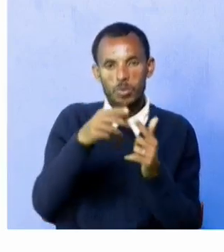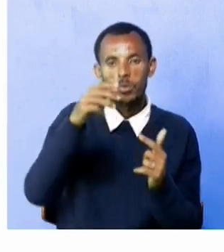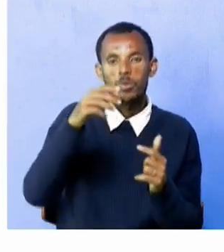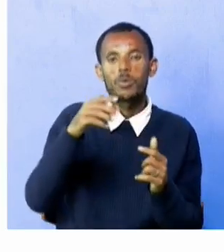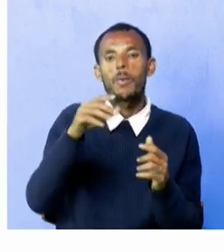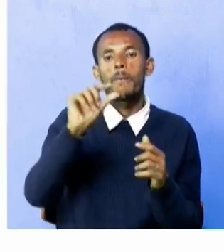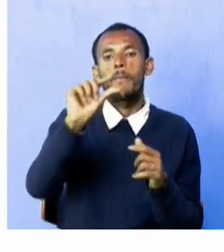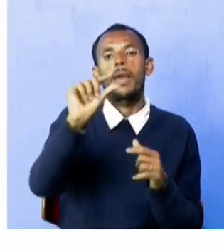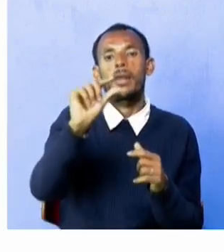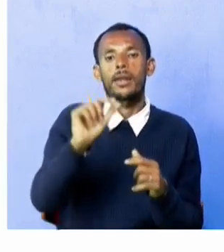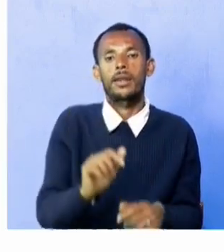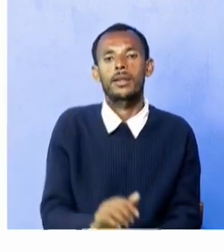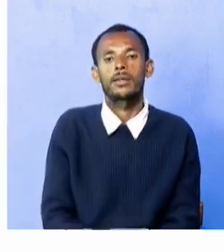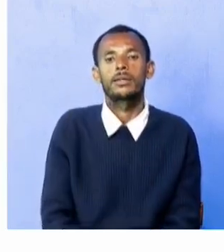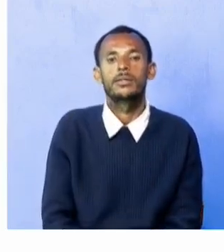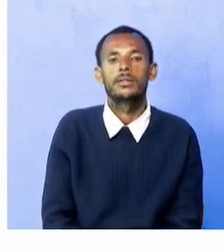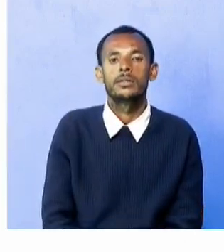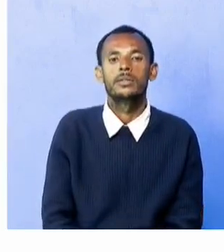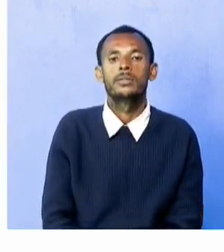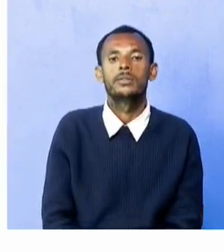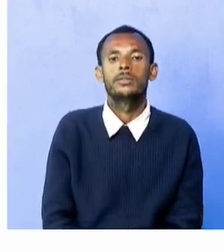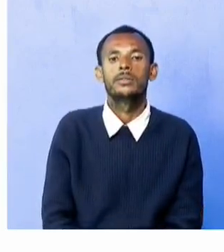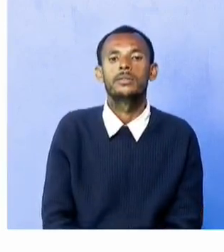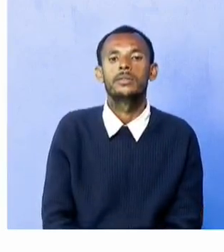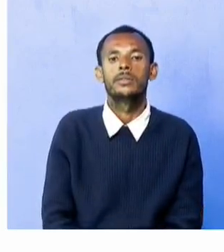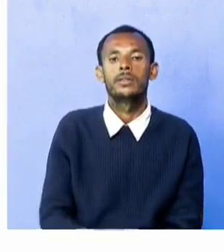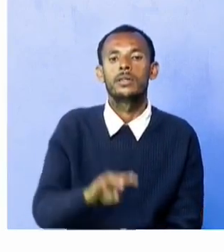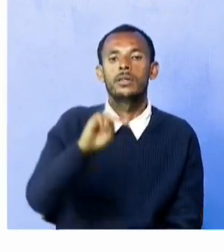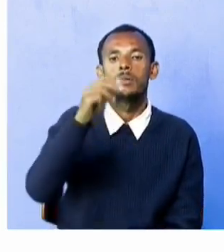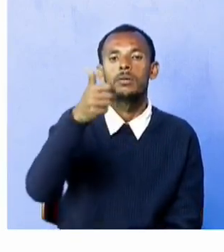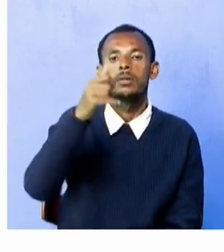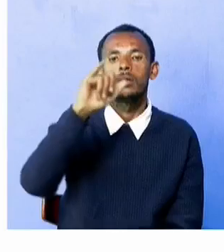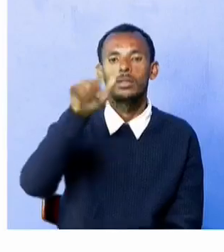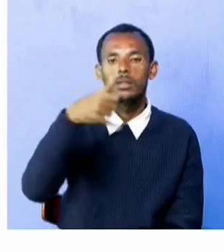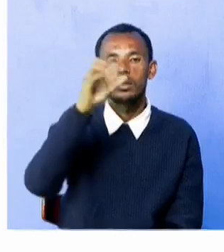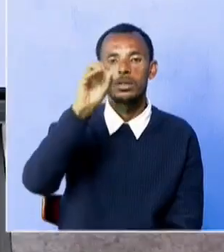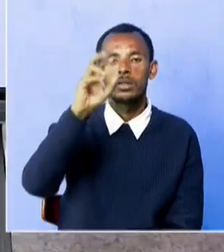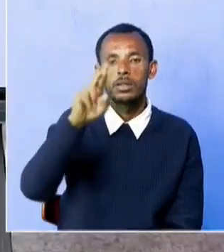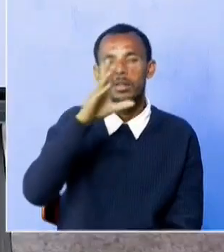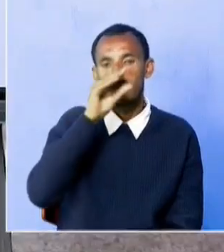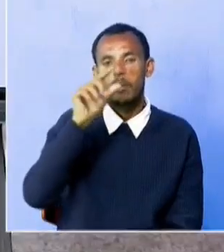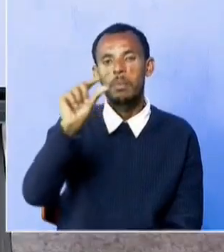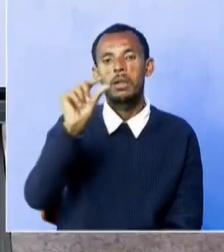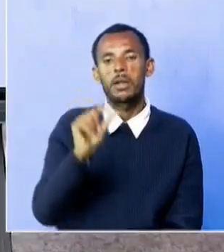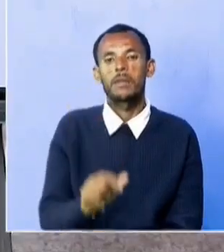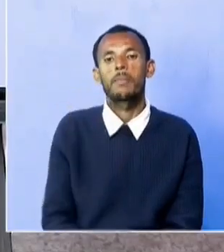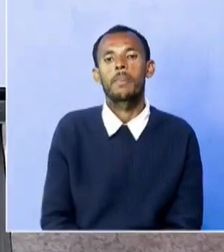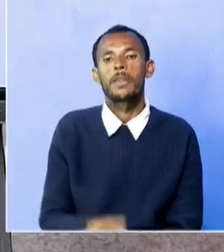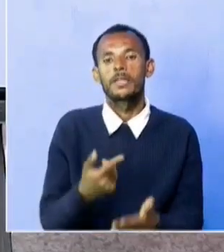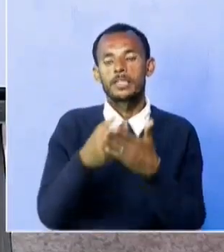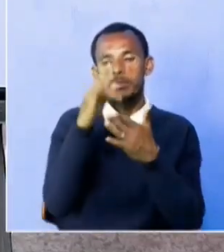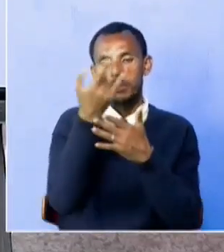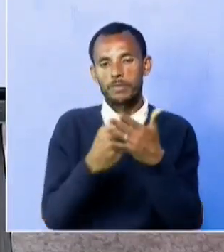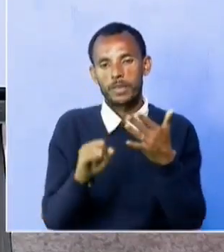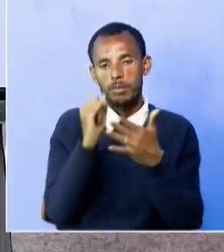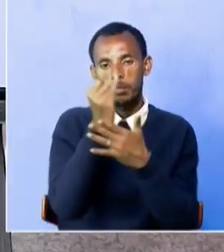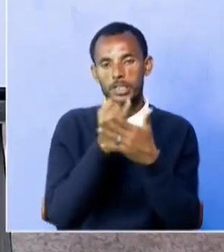minor, okay? Minor arc, okay? So in this specific